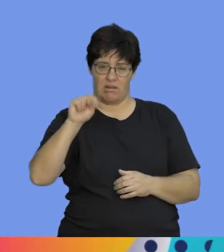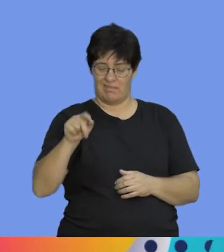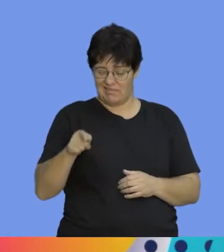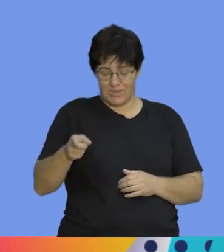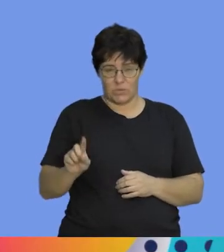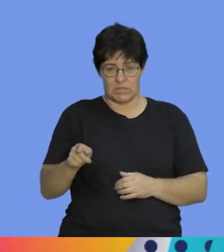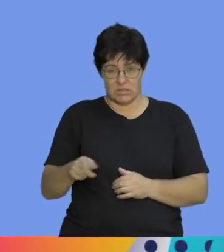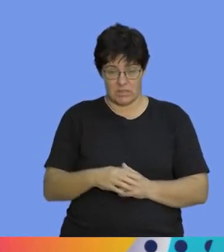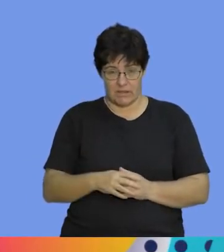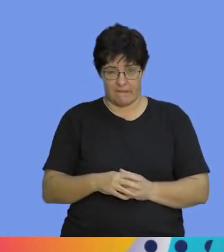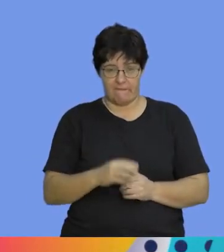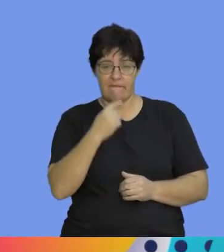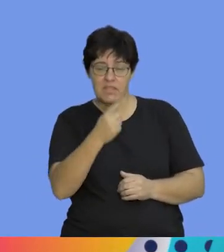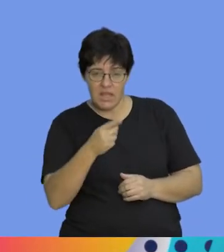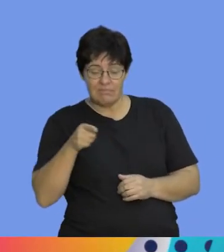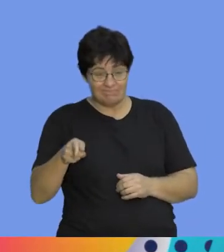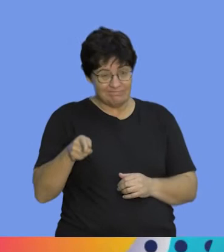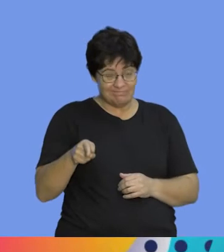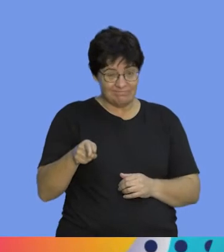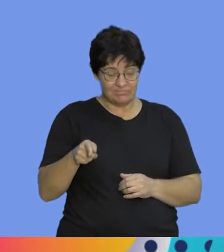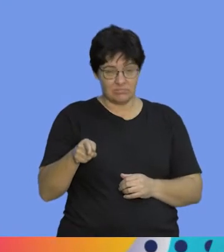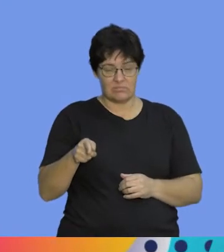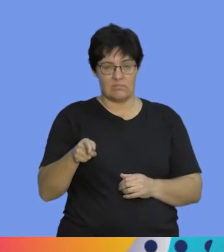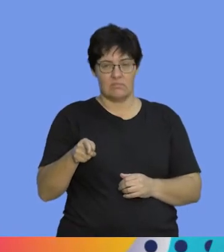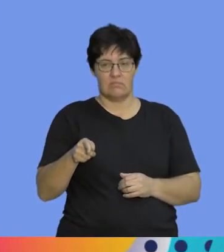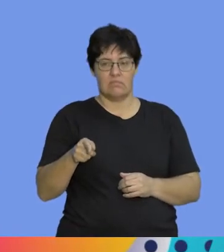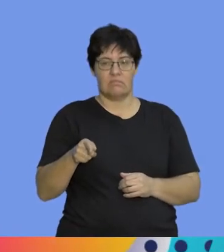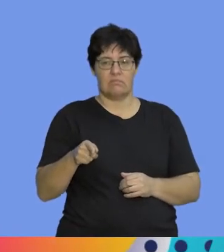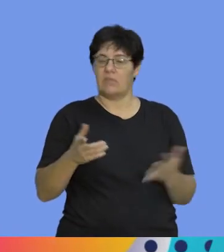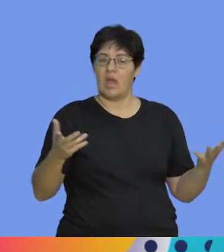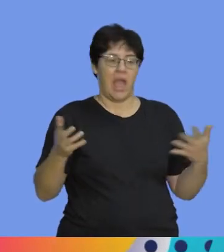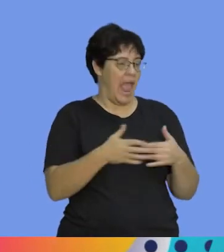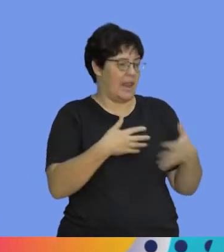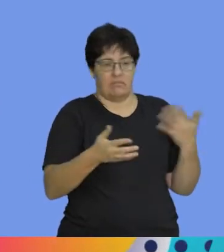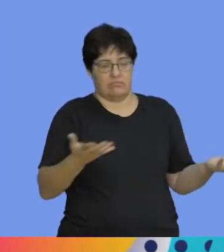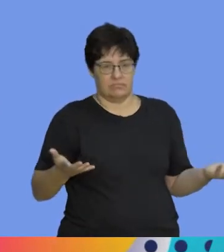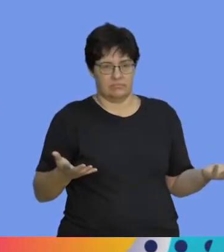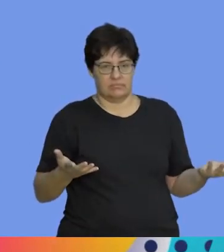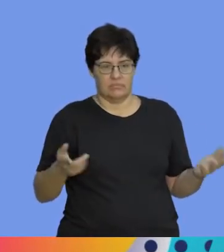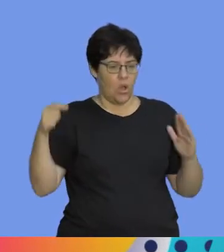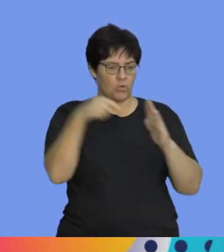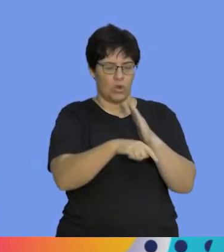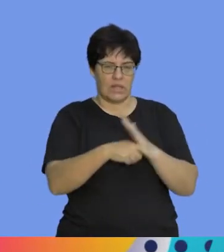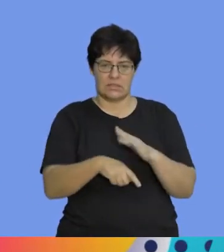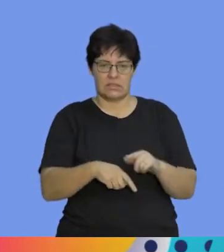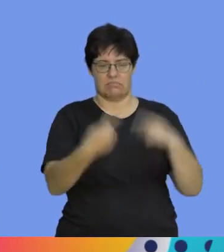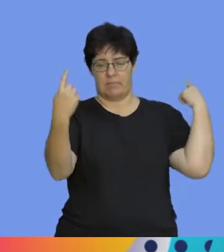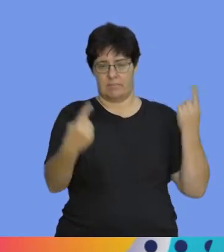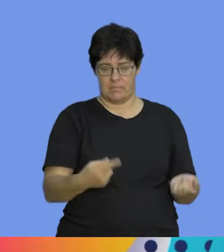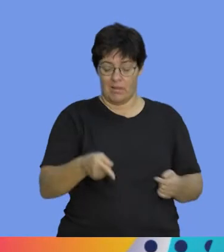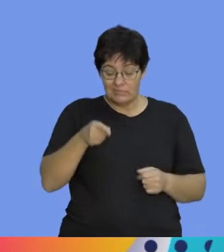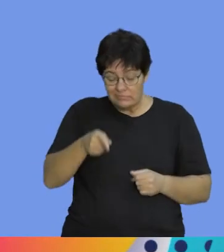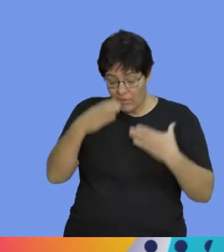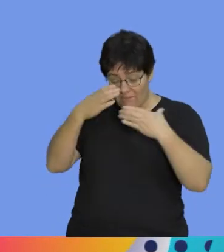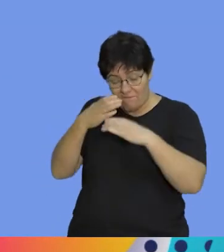when we say concentration, and just end it like that, the context may be different. Here we